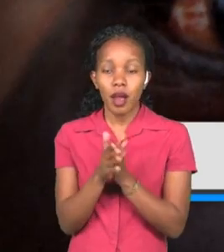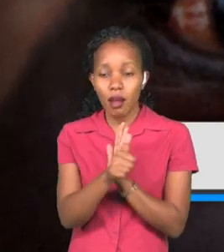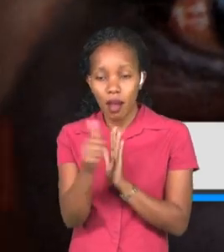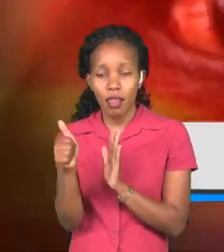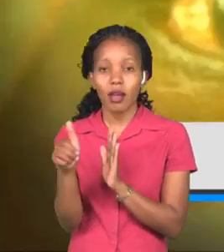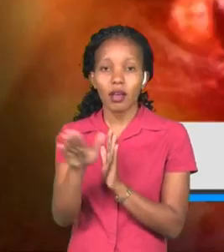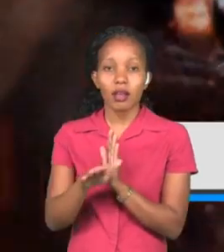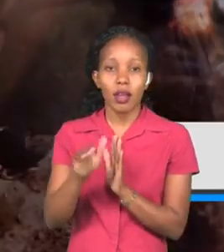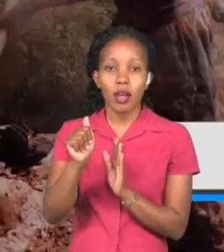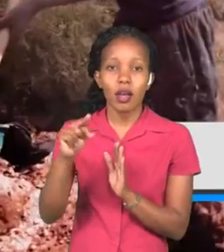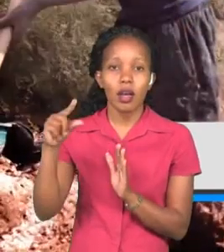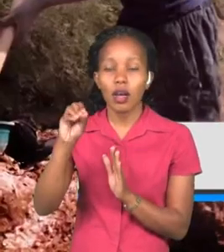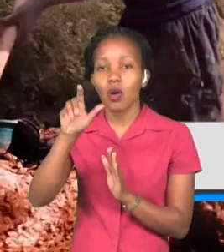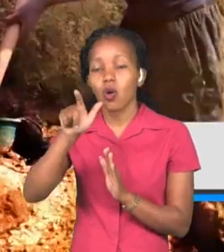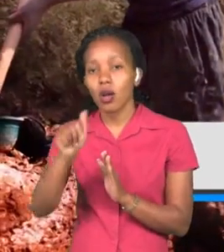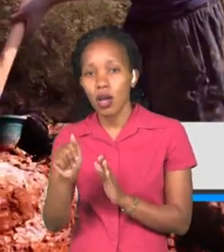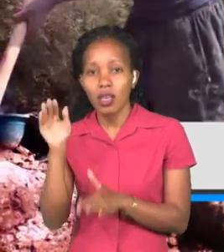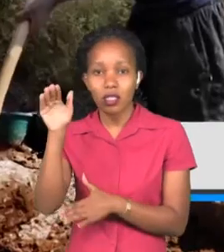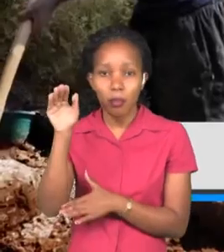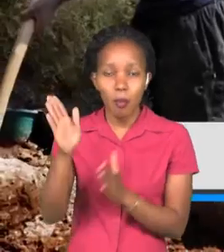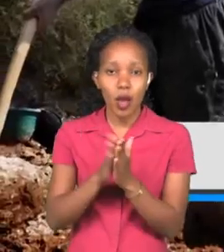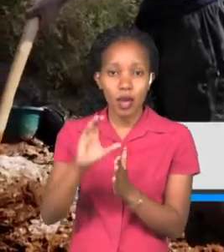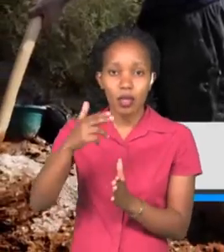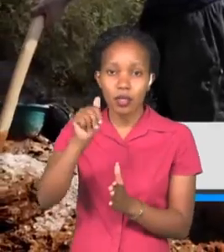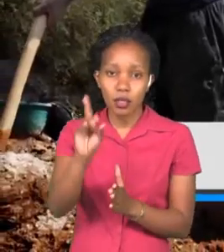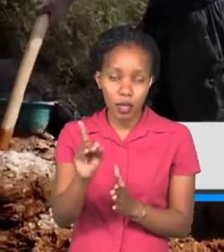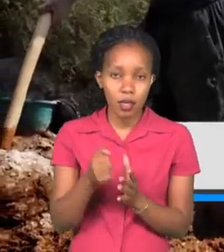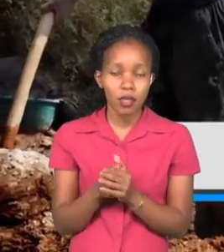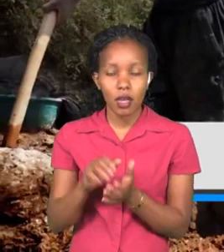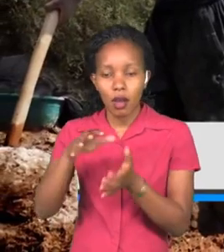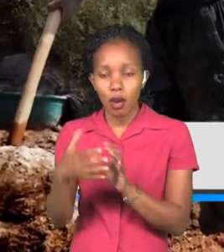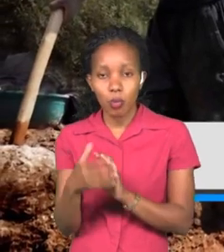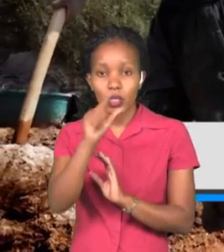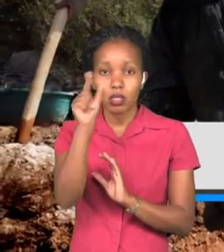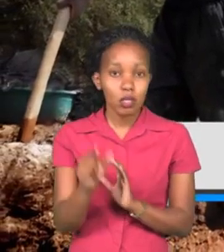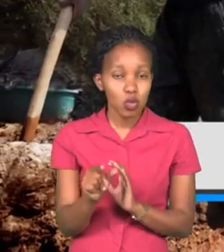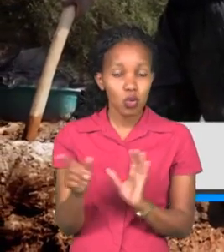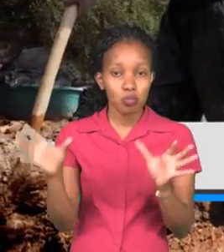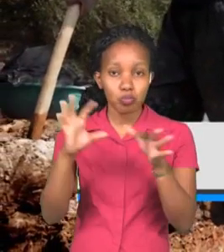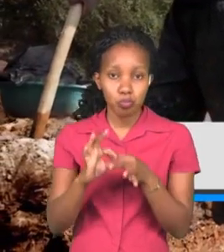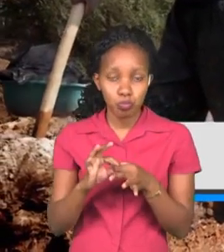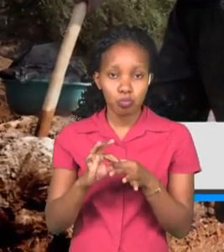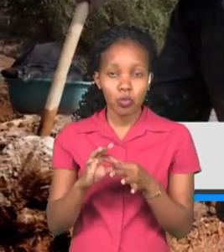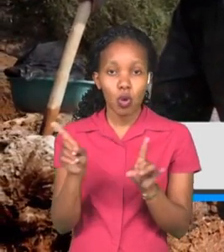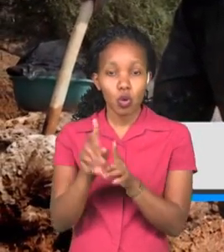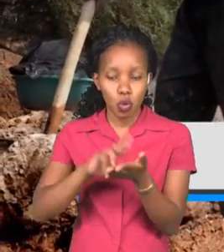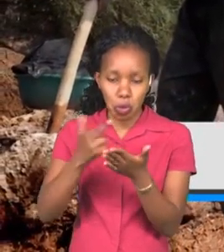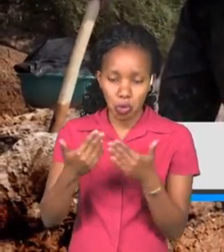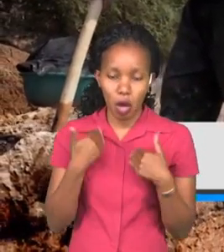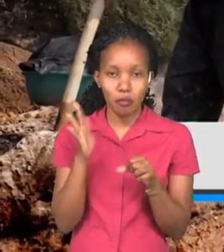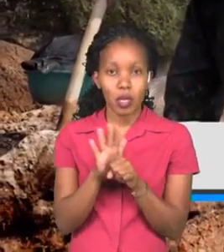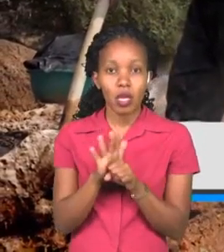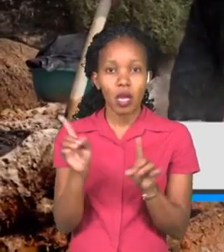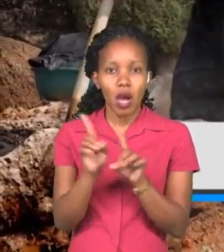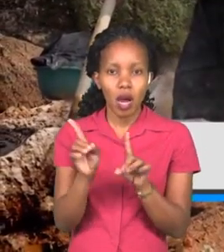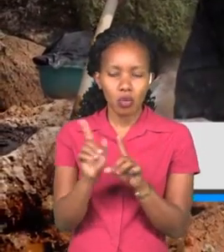afield, Angola, Zimbabwe and Chad. Complex regional alliances, a wealth of resources, and the entrenchment